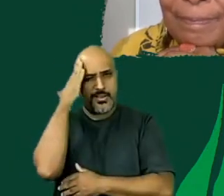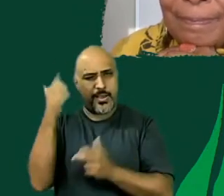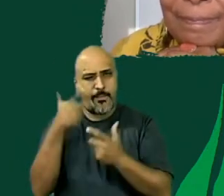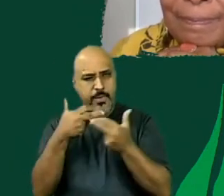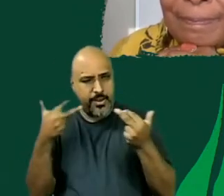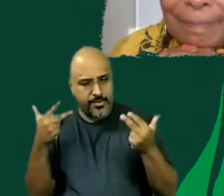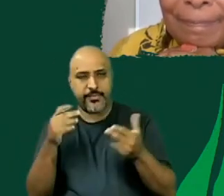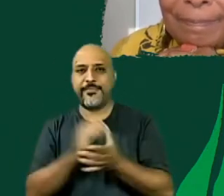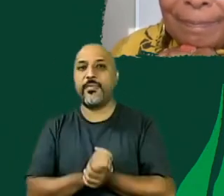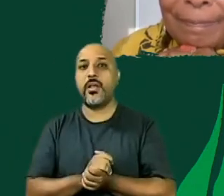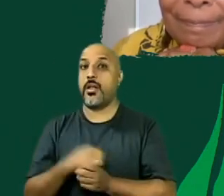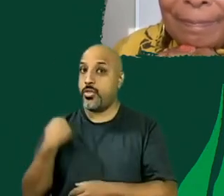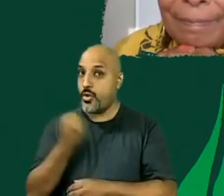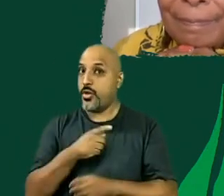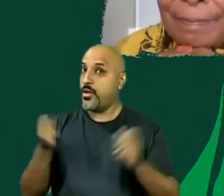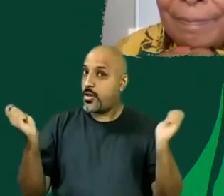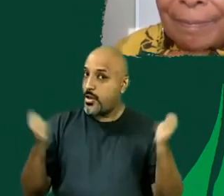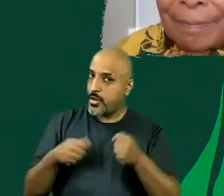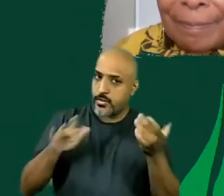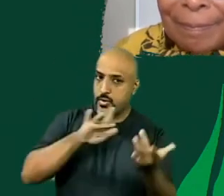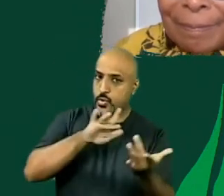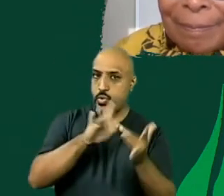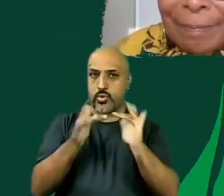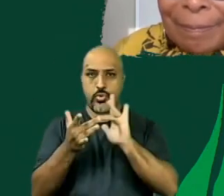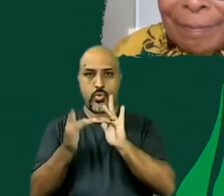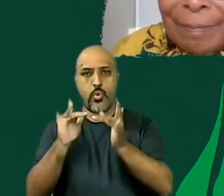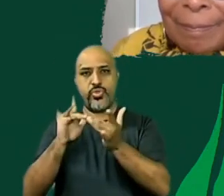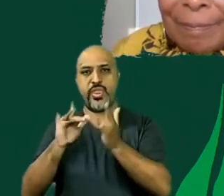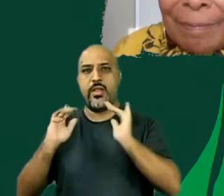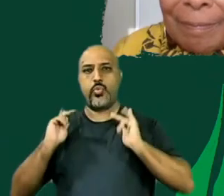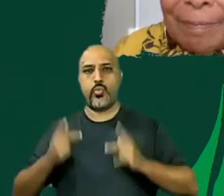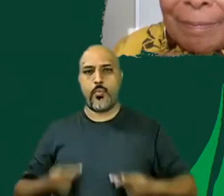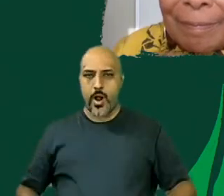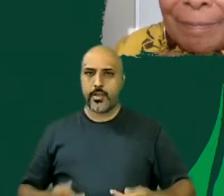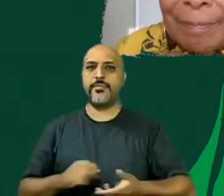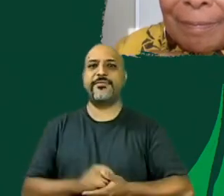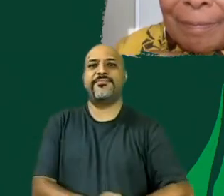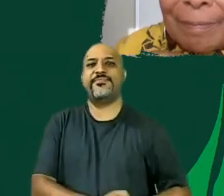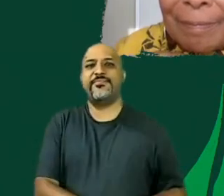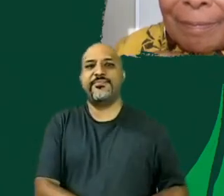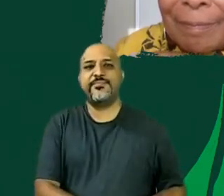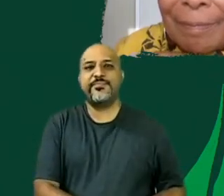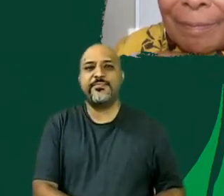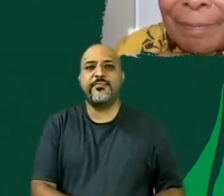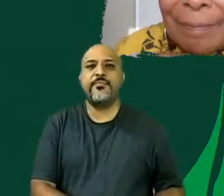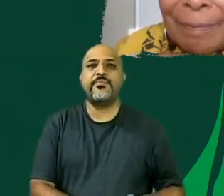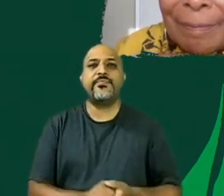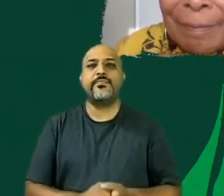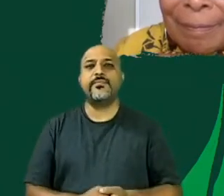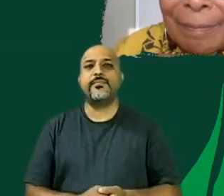produce knowledge, our capacity to for human relations. So